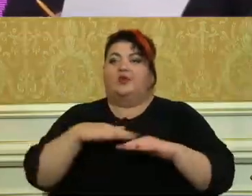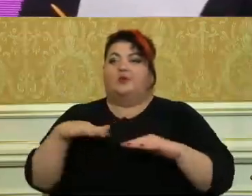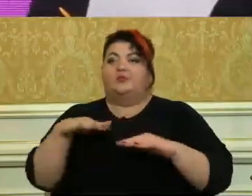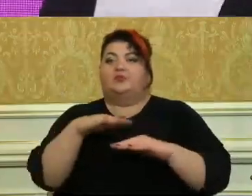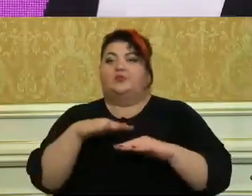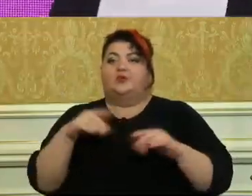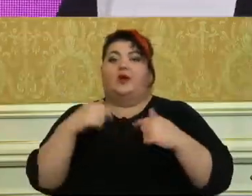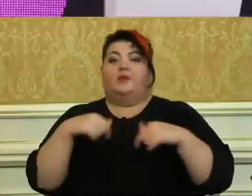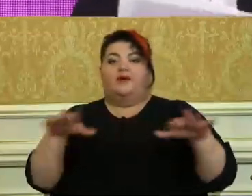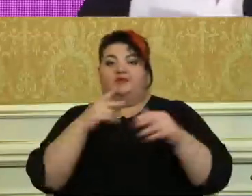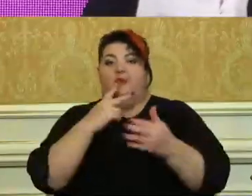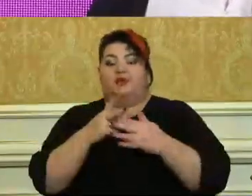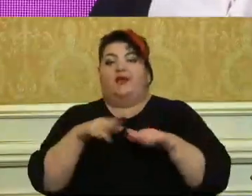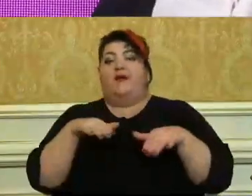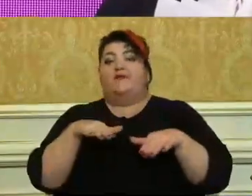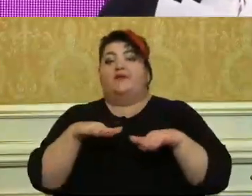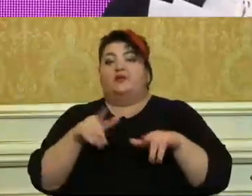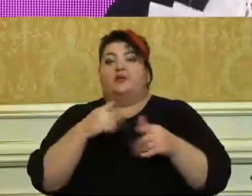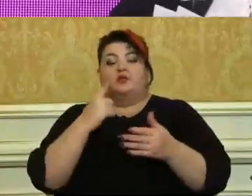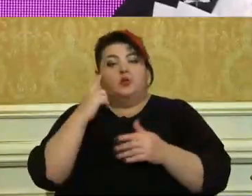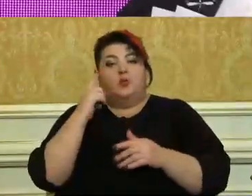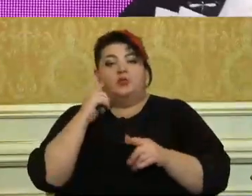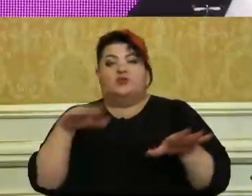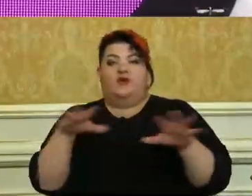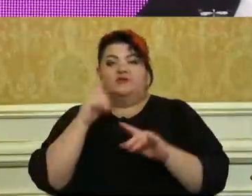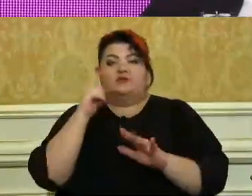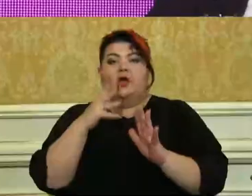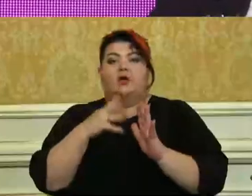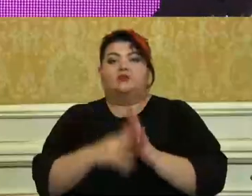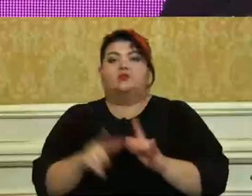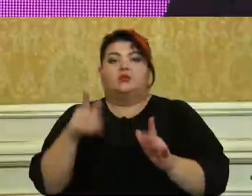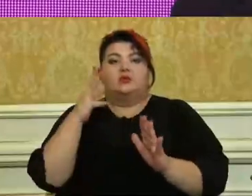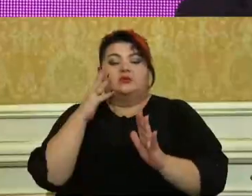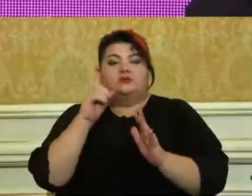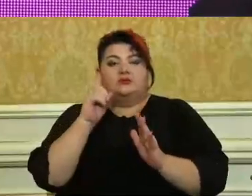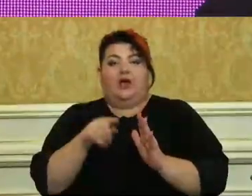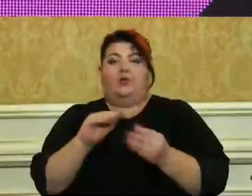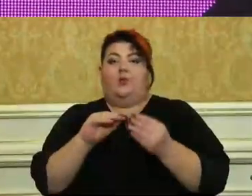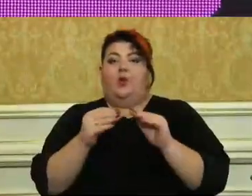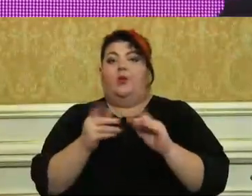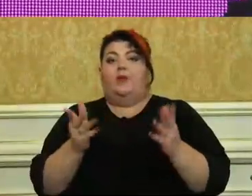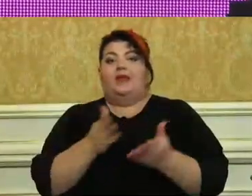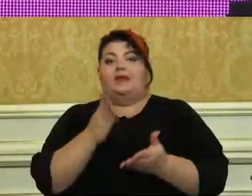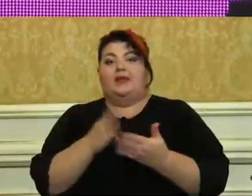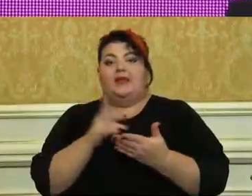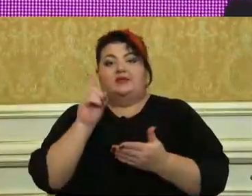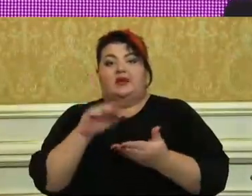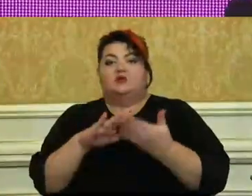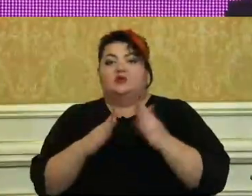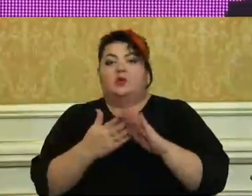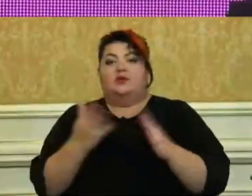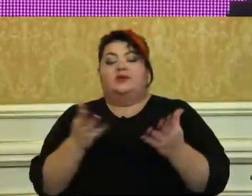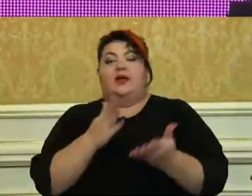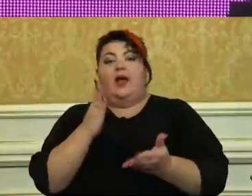panel discussion. You have watched the video, and I think everybody understands and everybody knows the issues that exist